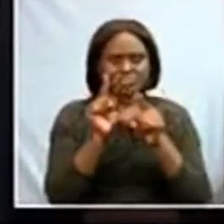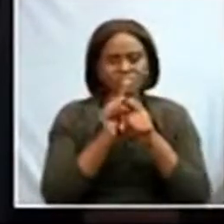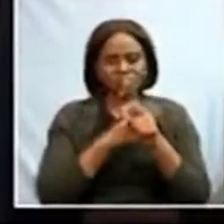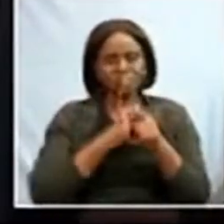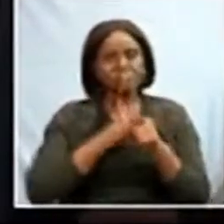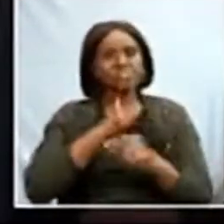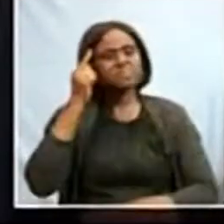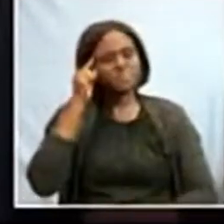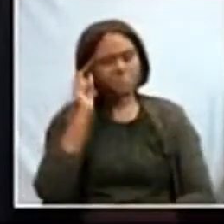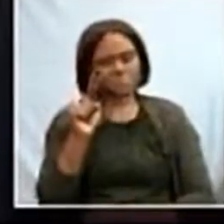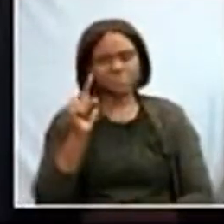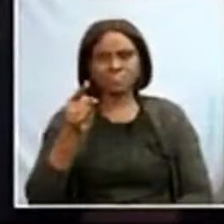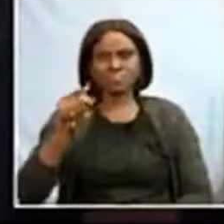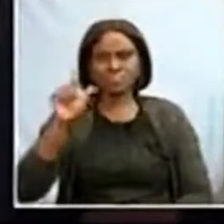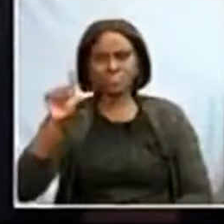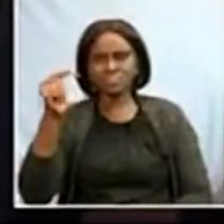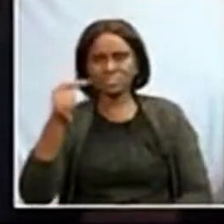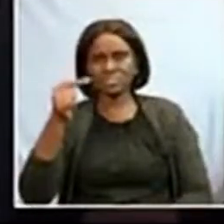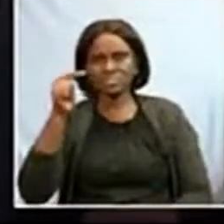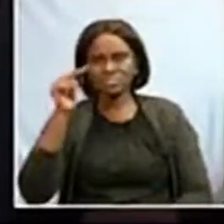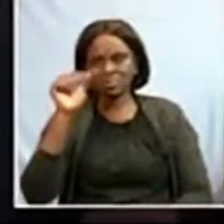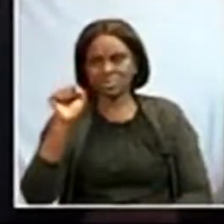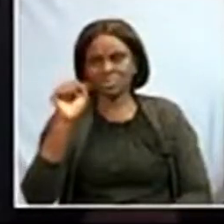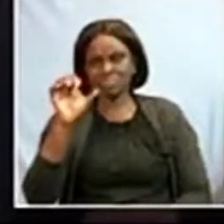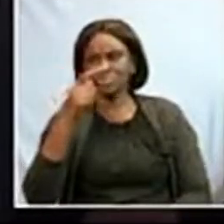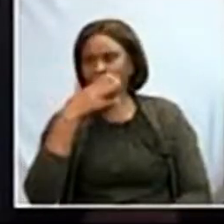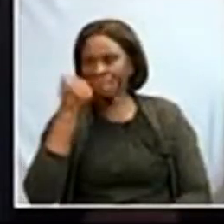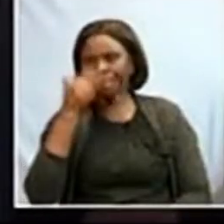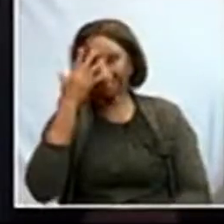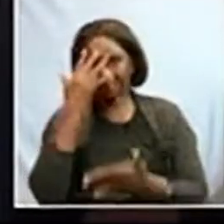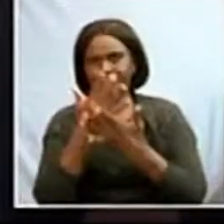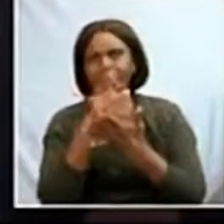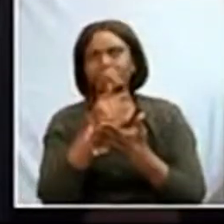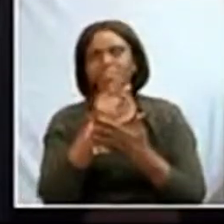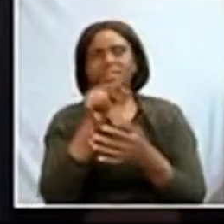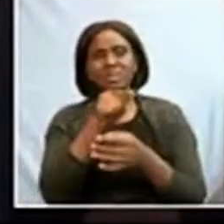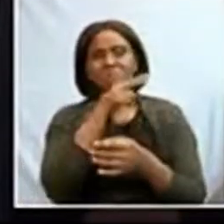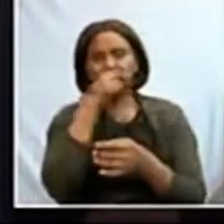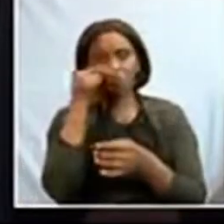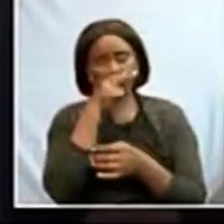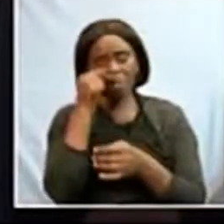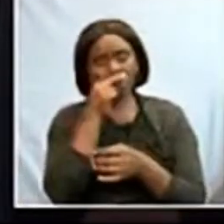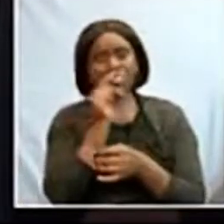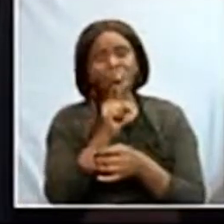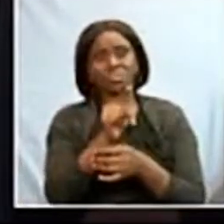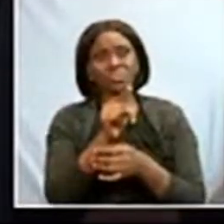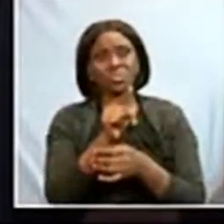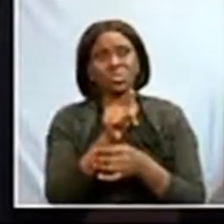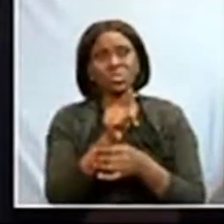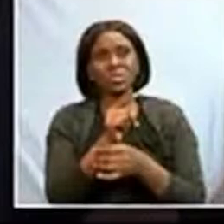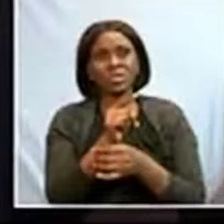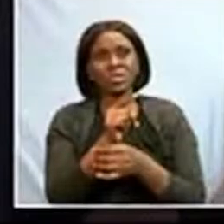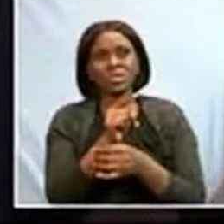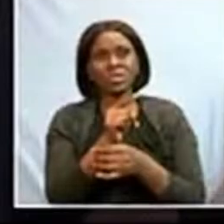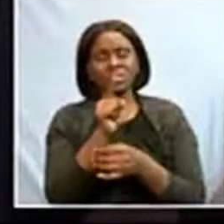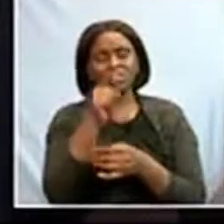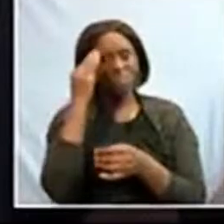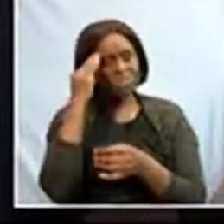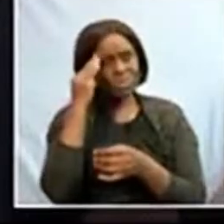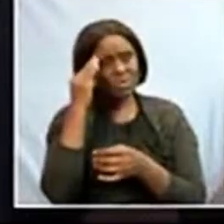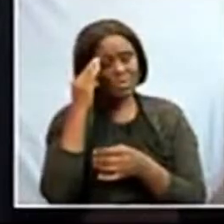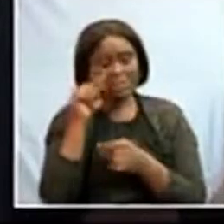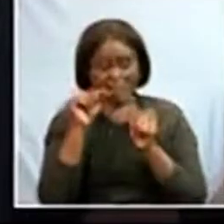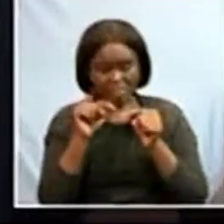think, Chair, local government, you must bring your officers to book. This is broad daylight looting, you know,